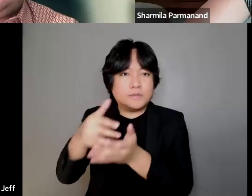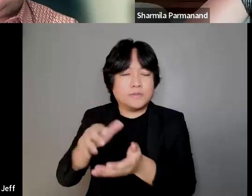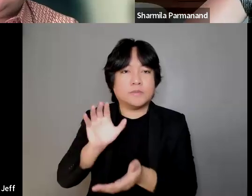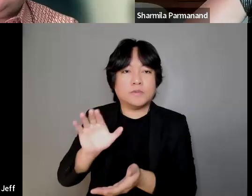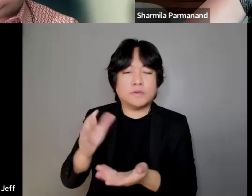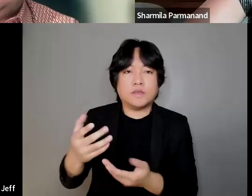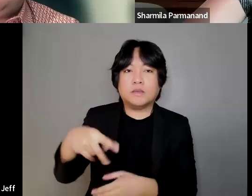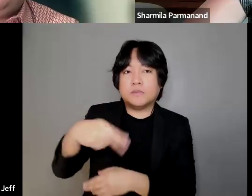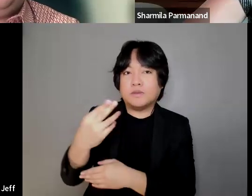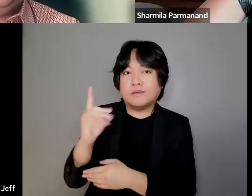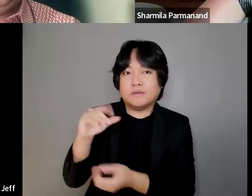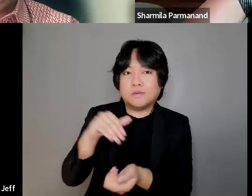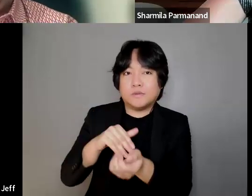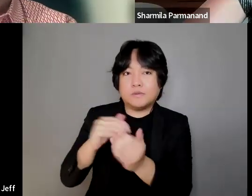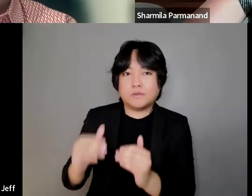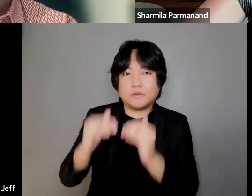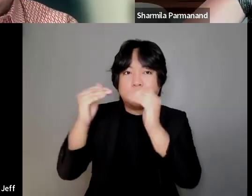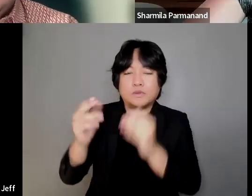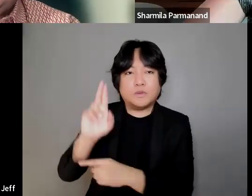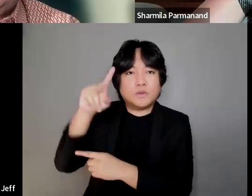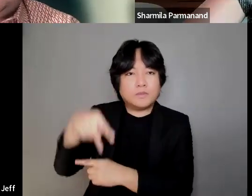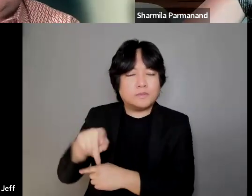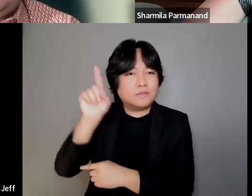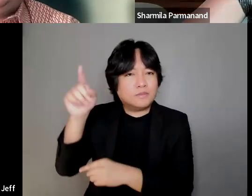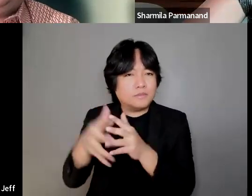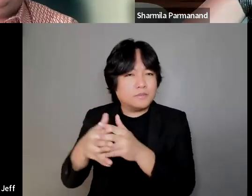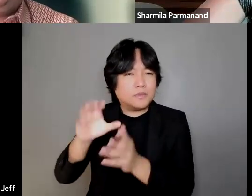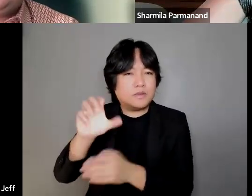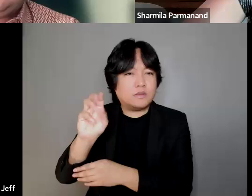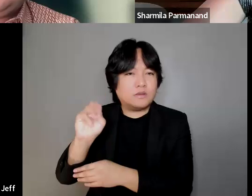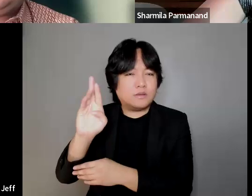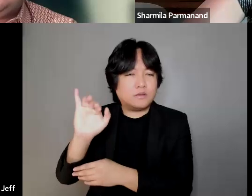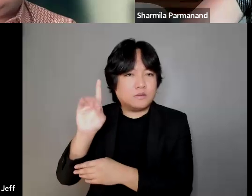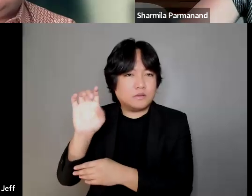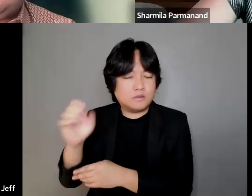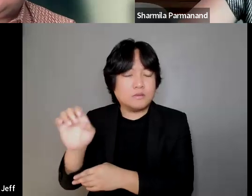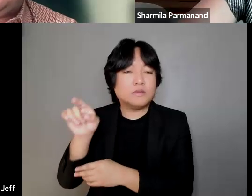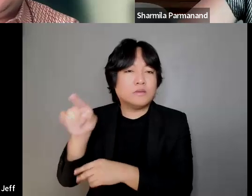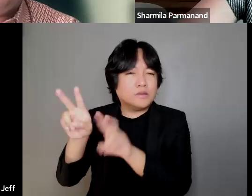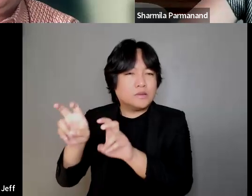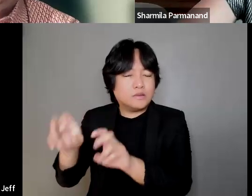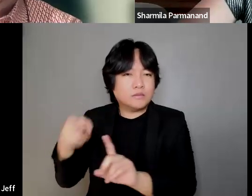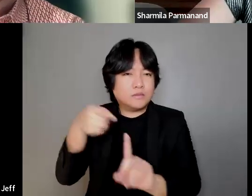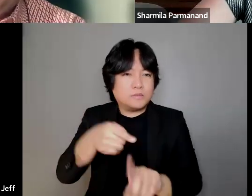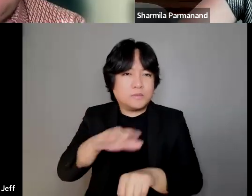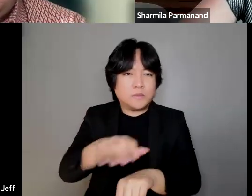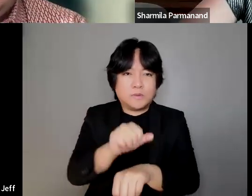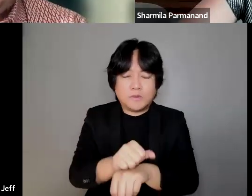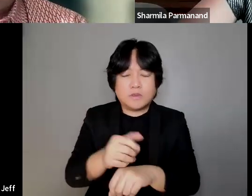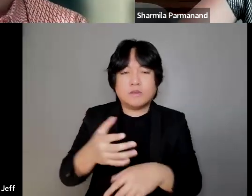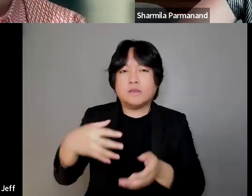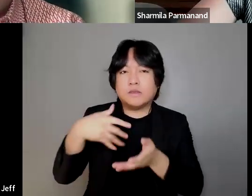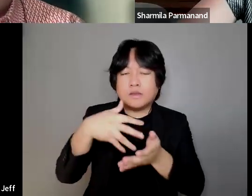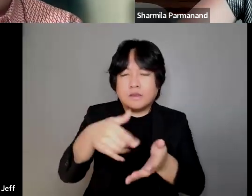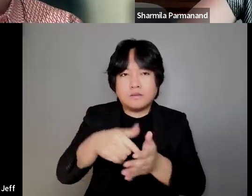PhD in gender studies from the University of Cambridge. Their research examines the colonial histories and gendered logics that underpin development,